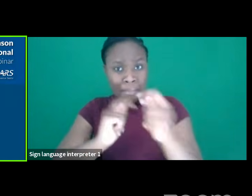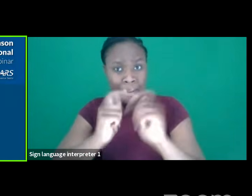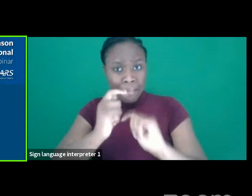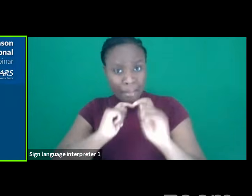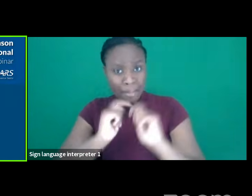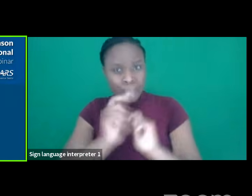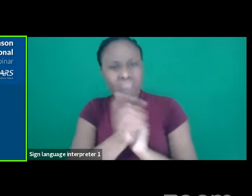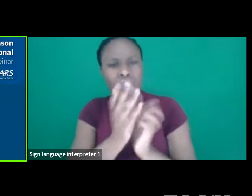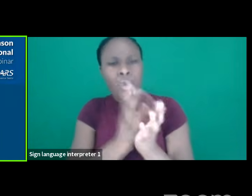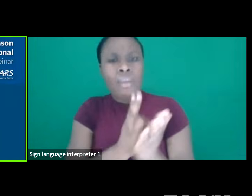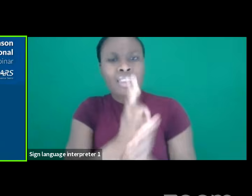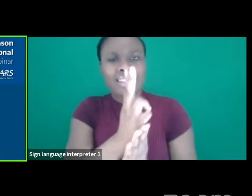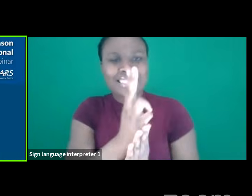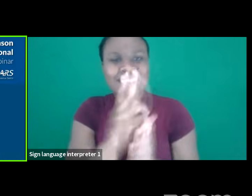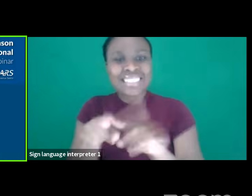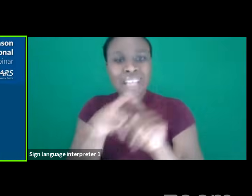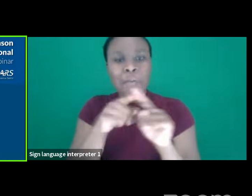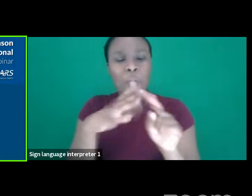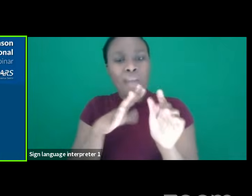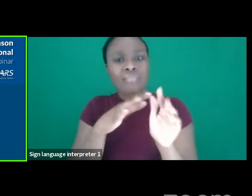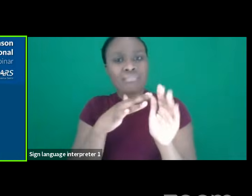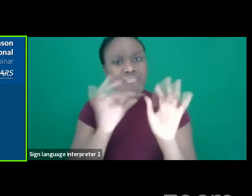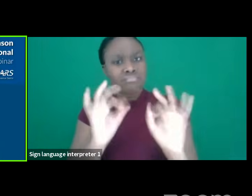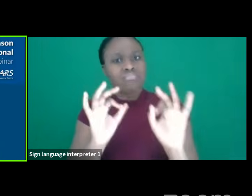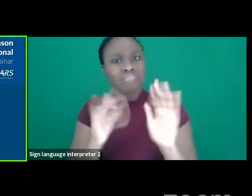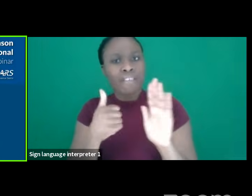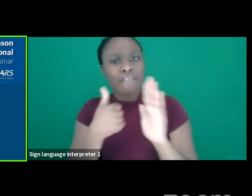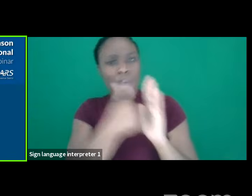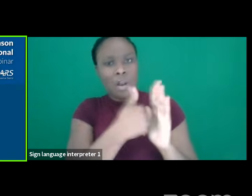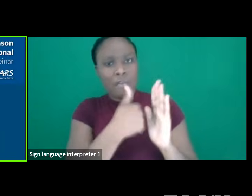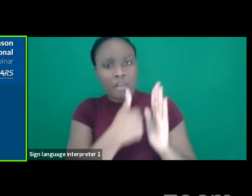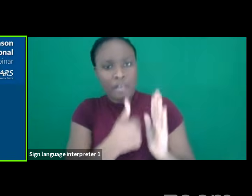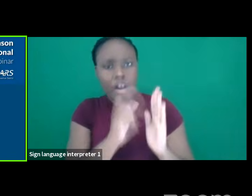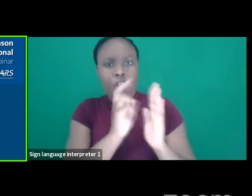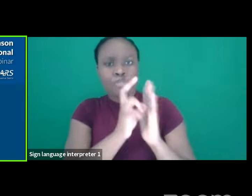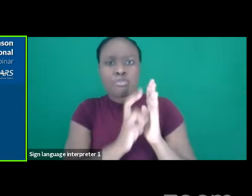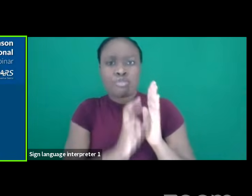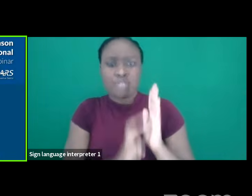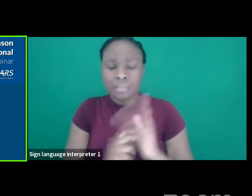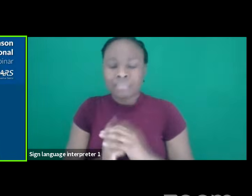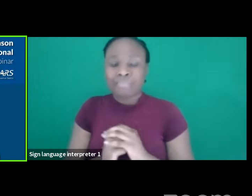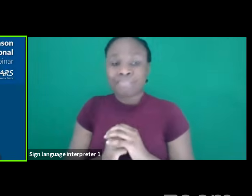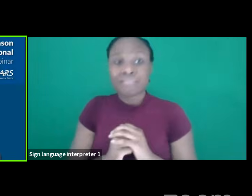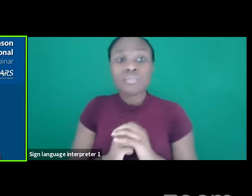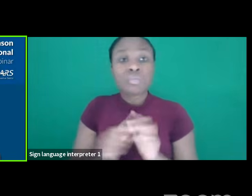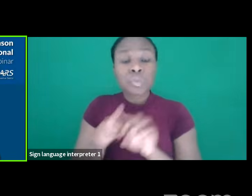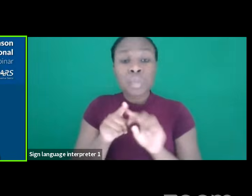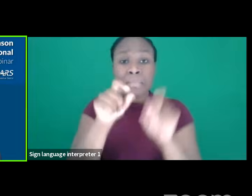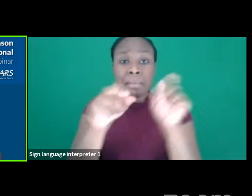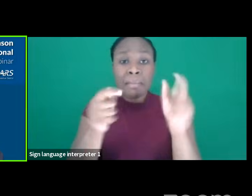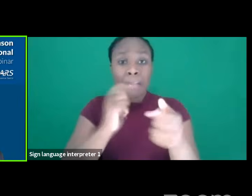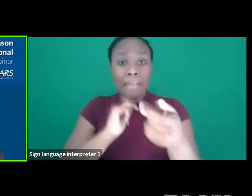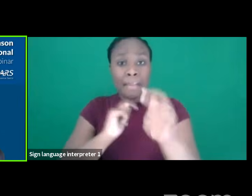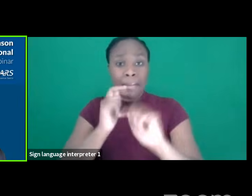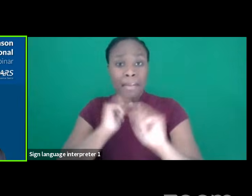obligations. Secondly, that if taxpayers are empowered with the knowledge and are